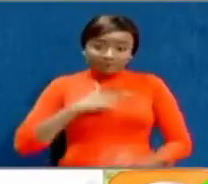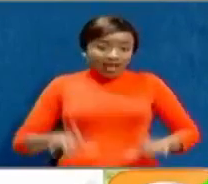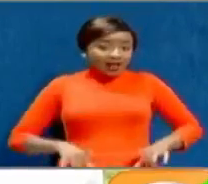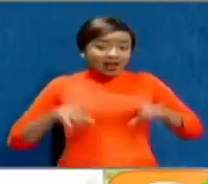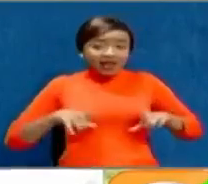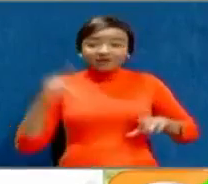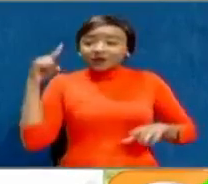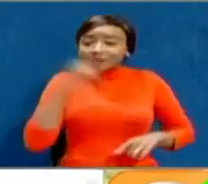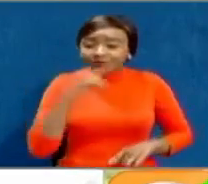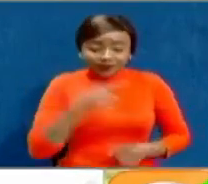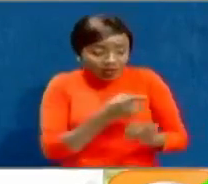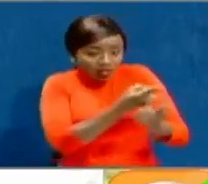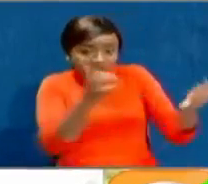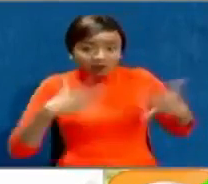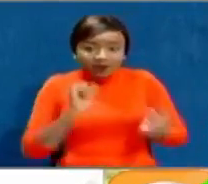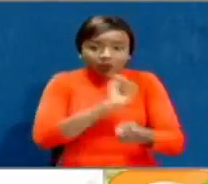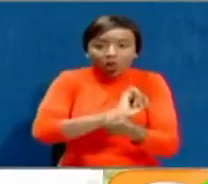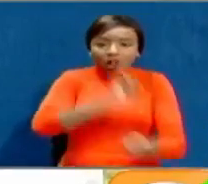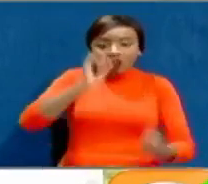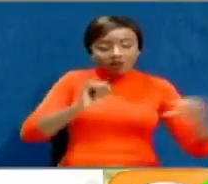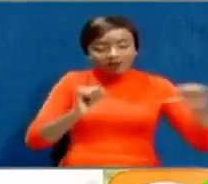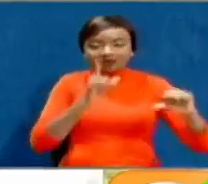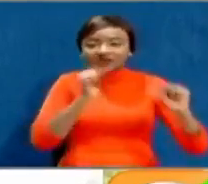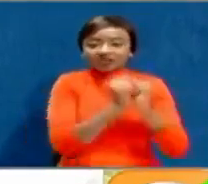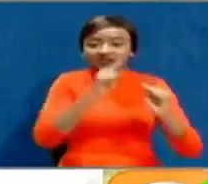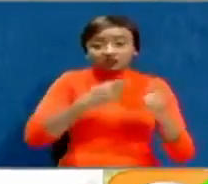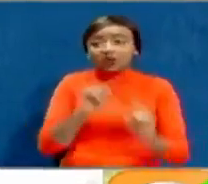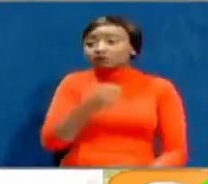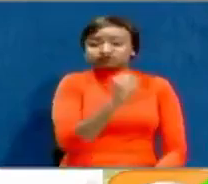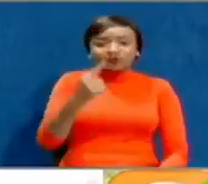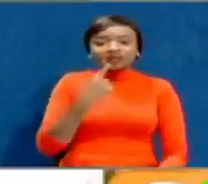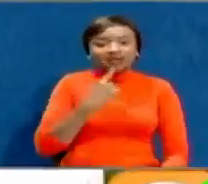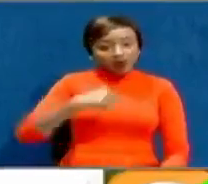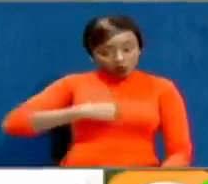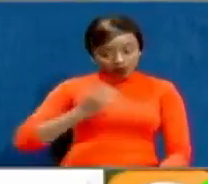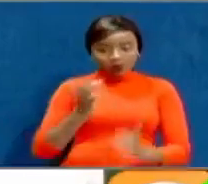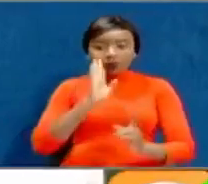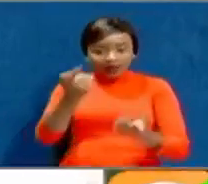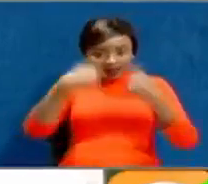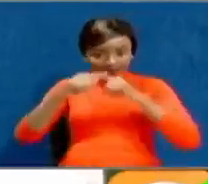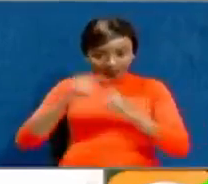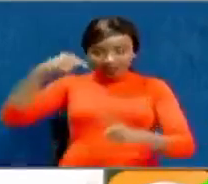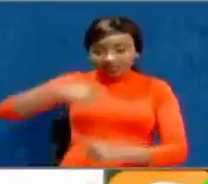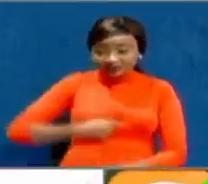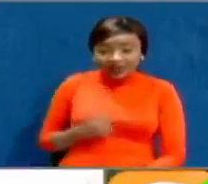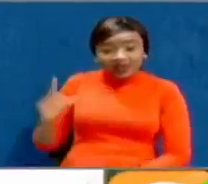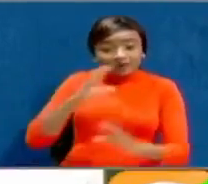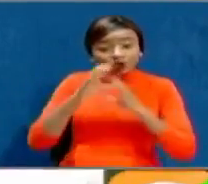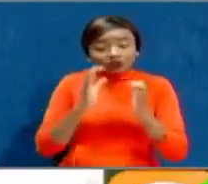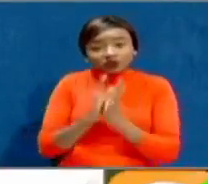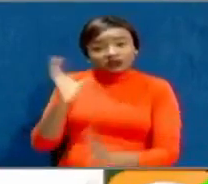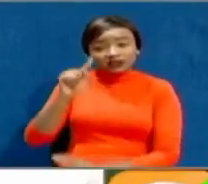yamo hatarini. Hao watu waliachiliwa na cash bail. Na bado wanatembea wakisema wataniua. Speaking to Citizen TV on